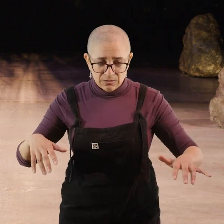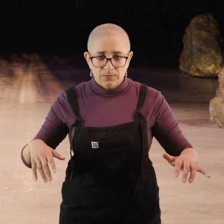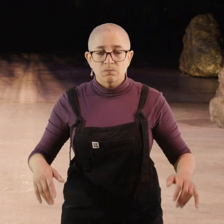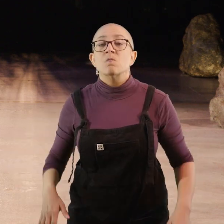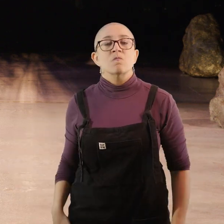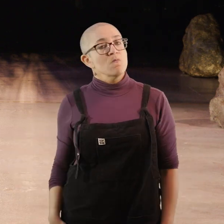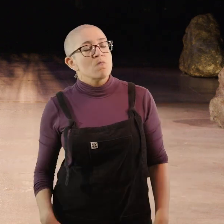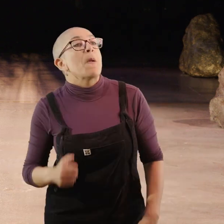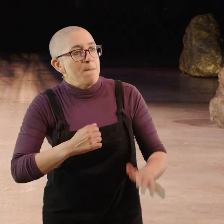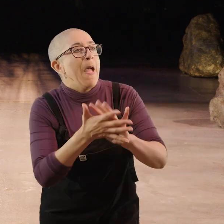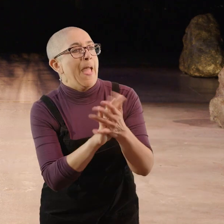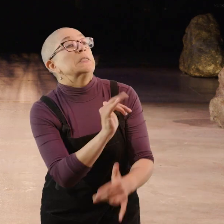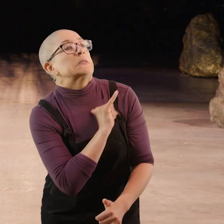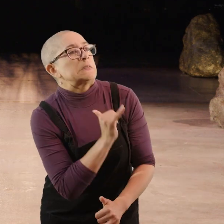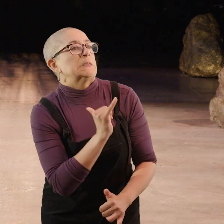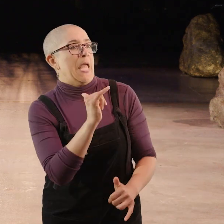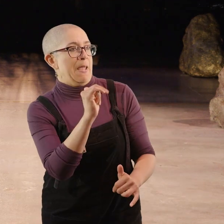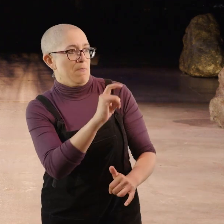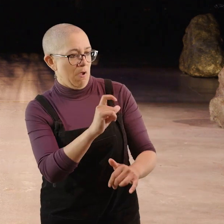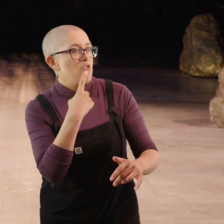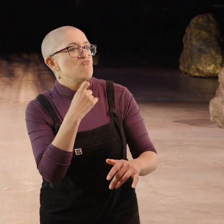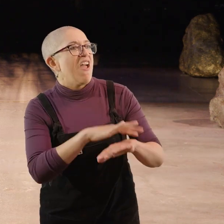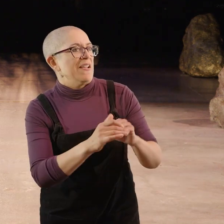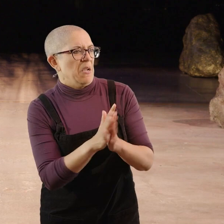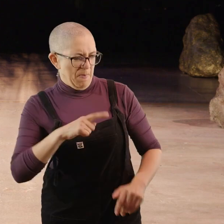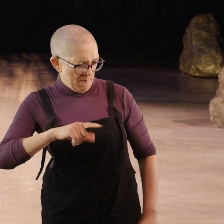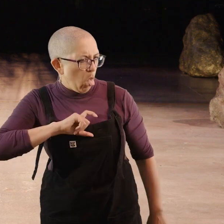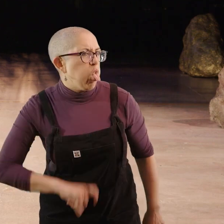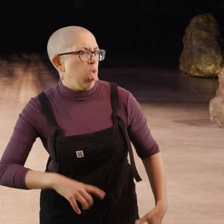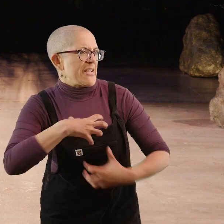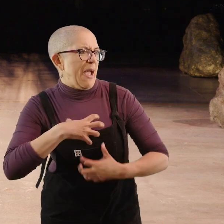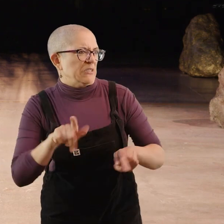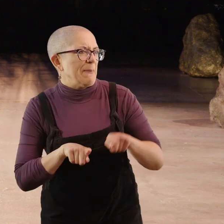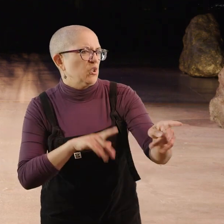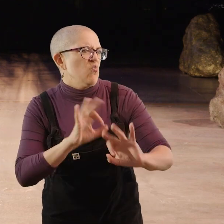My hands are of your colour, but I shame to wear a heart so white.